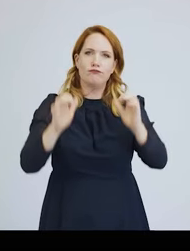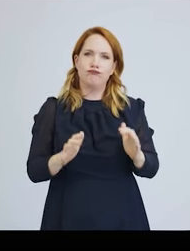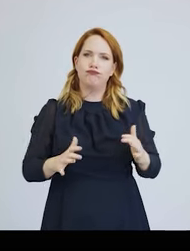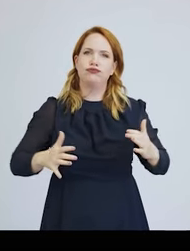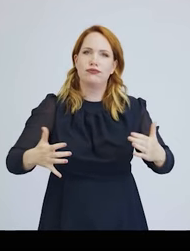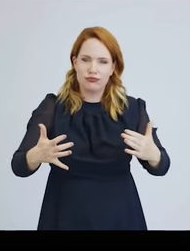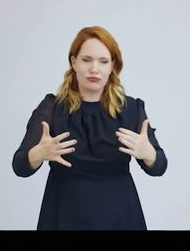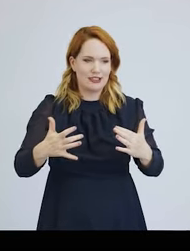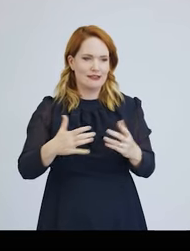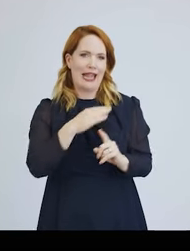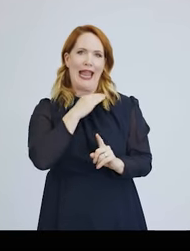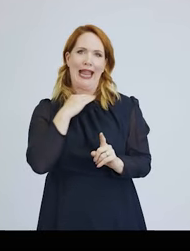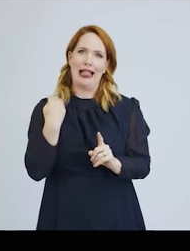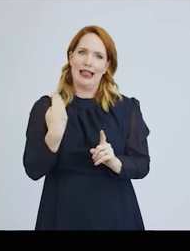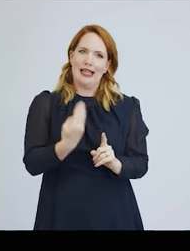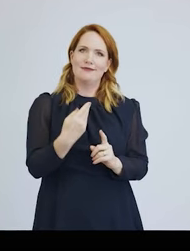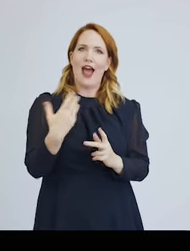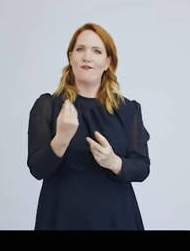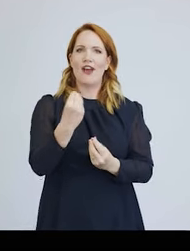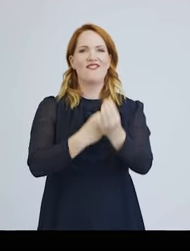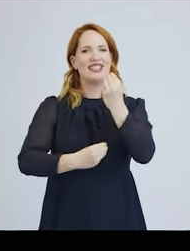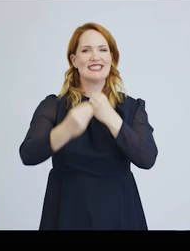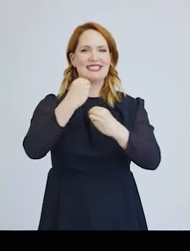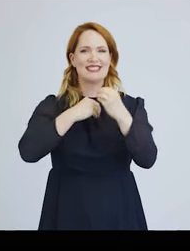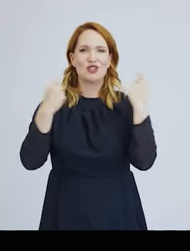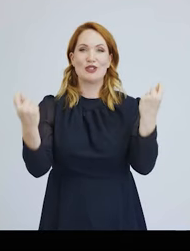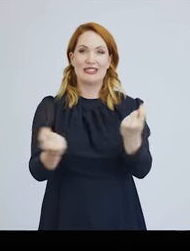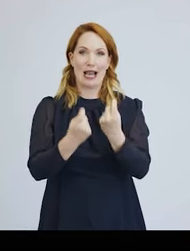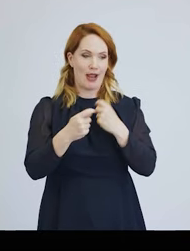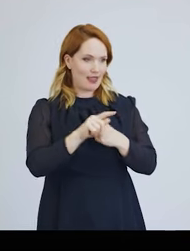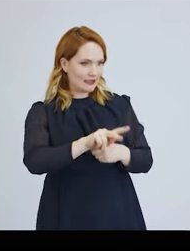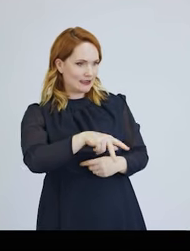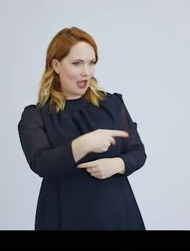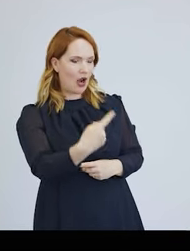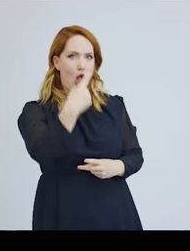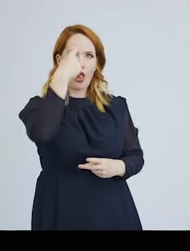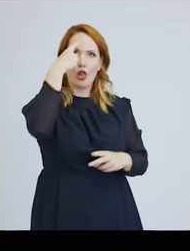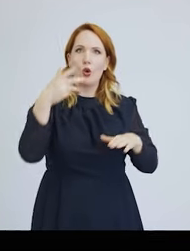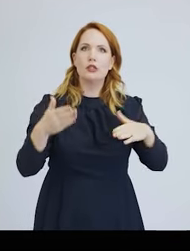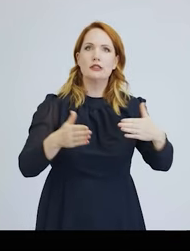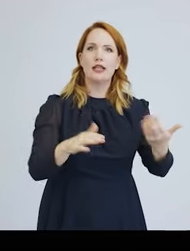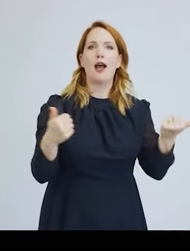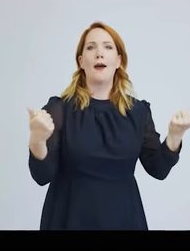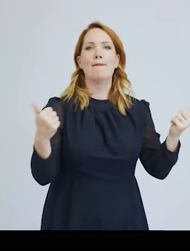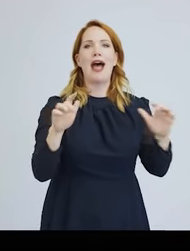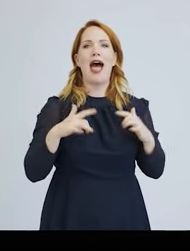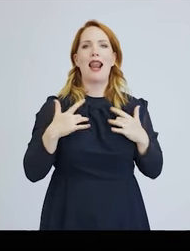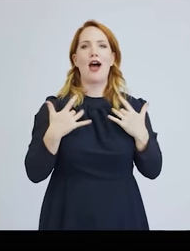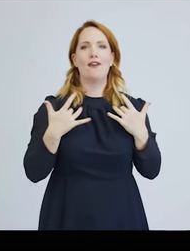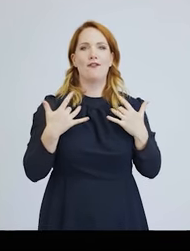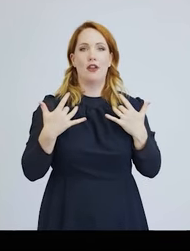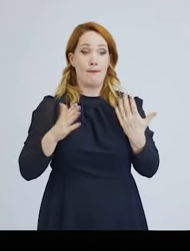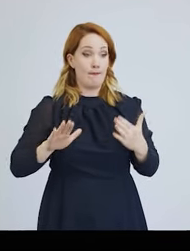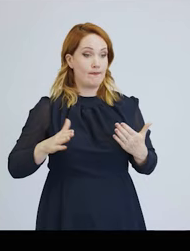Bring the fattened calf. Sorry, I'm getting my words waddled. And kill it. Let's have a feast and celebrate. For this son of mine was